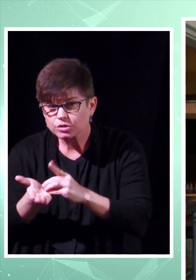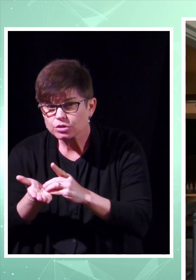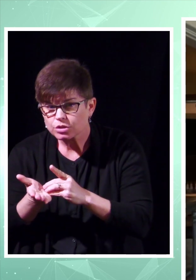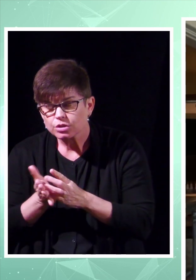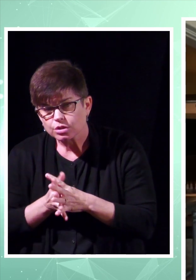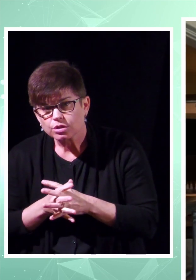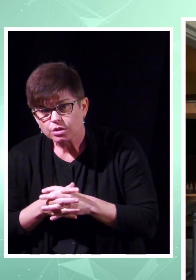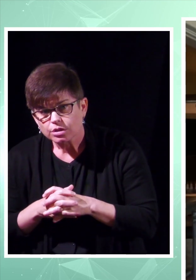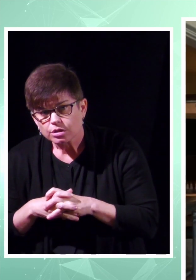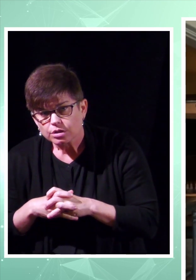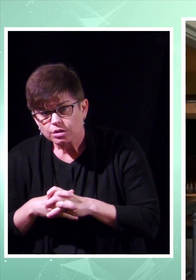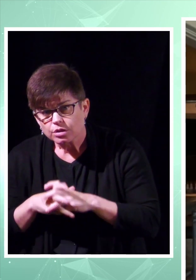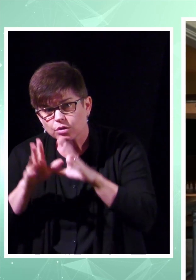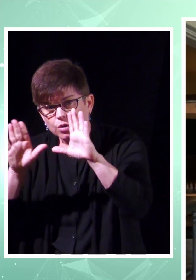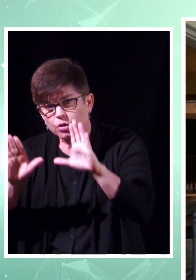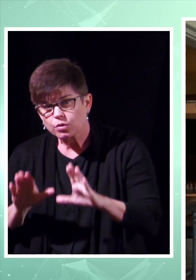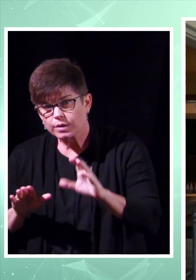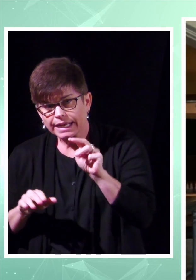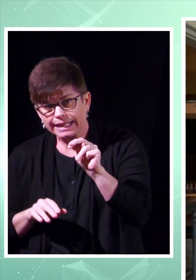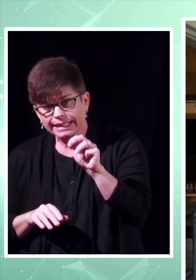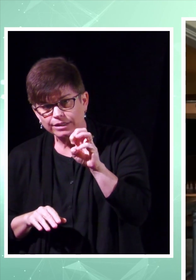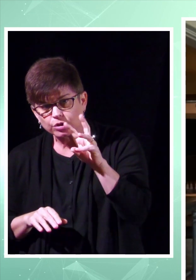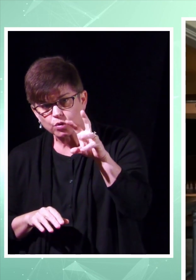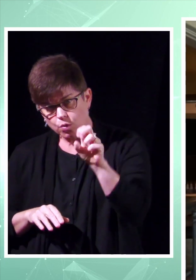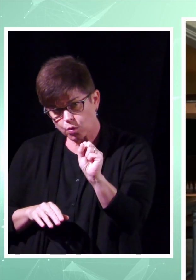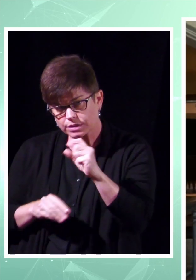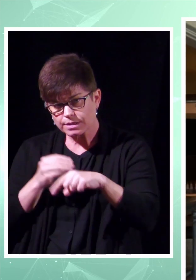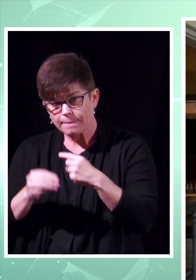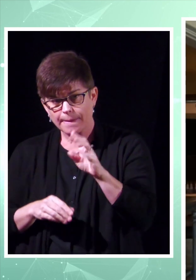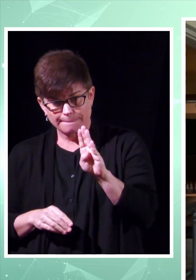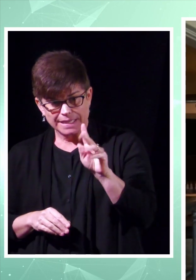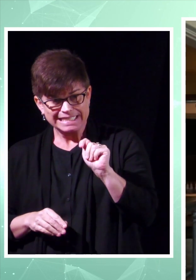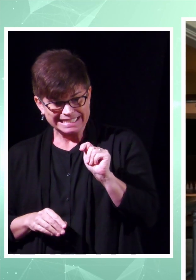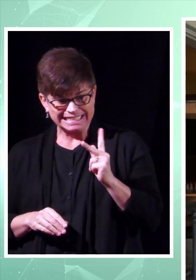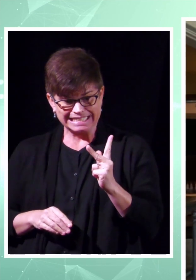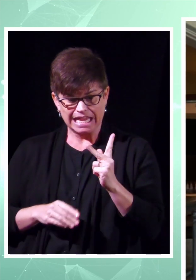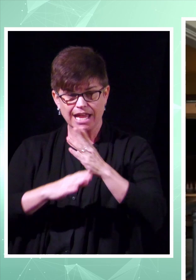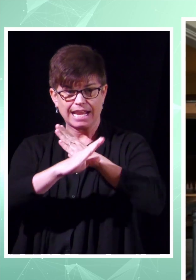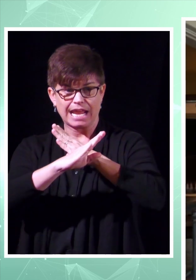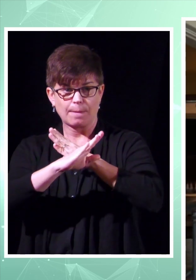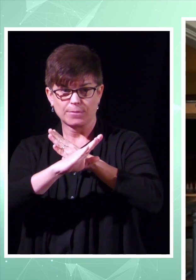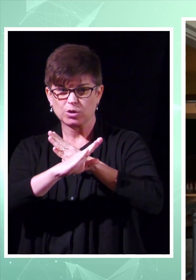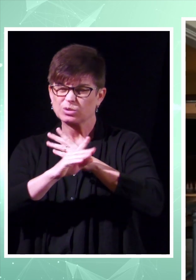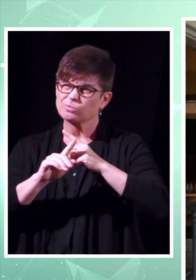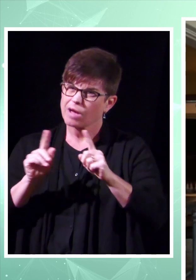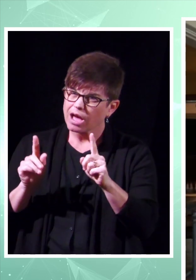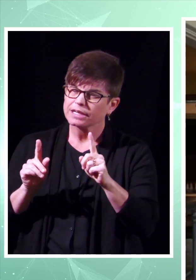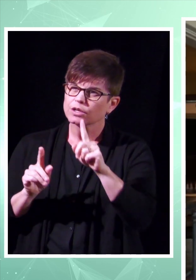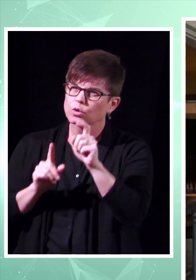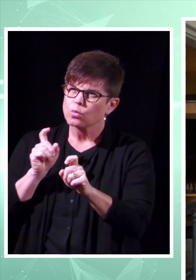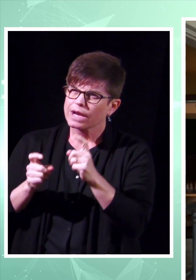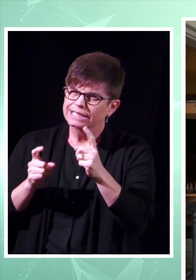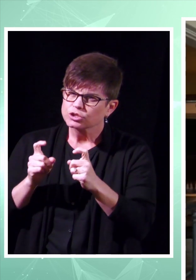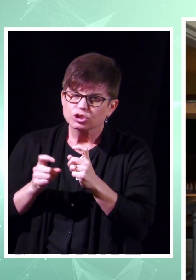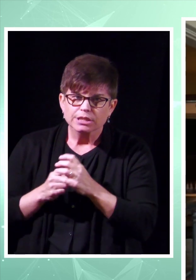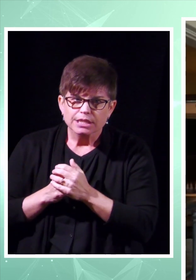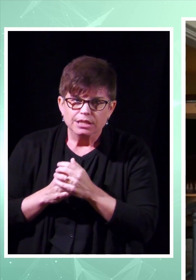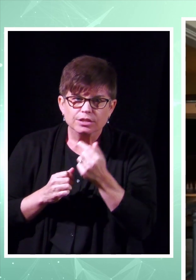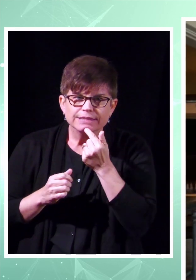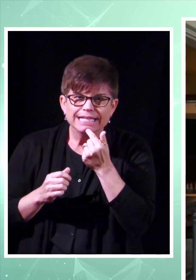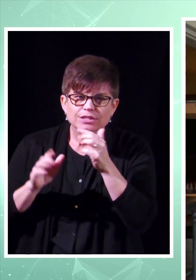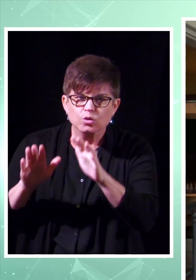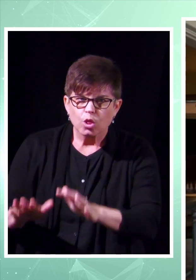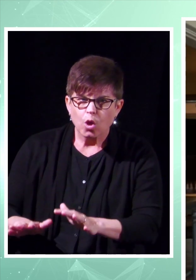Doctor, it's great news on the BTK inhibitors. But one of the questions I get is, you said slow